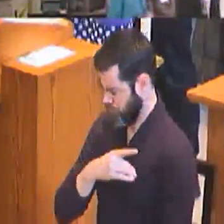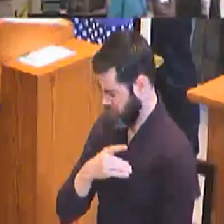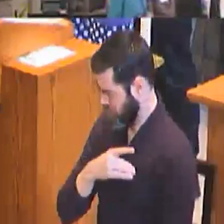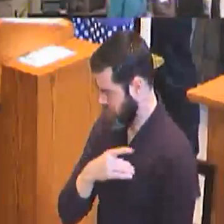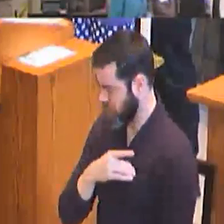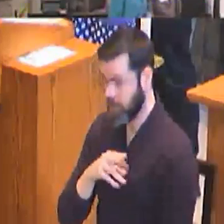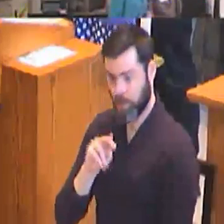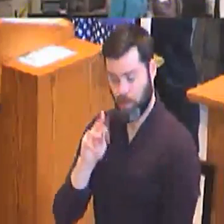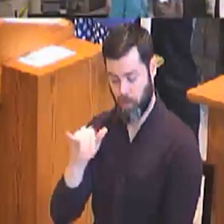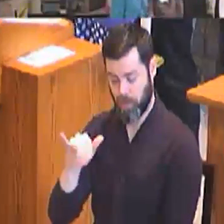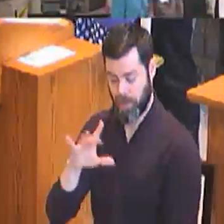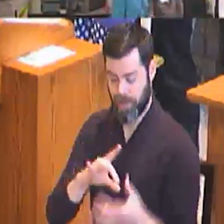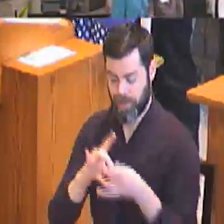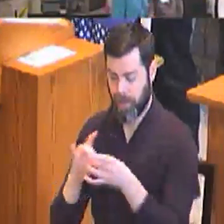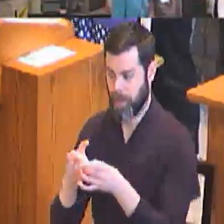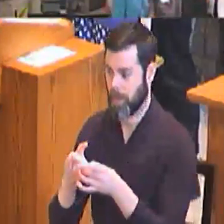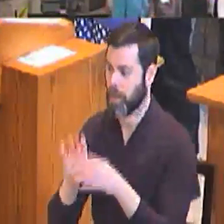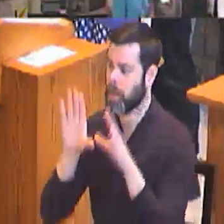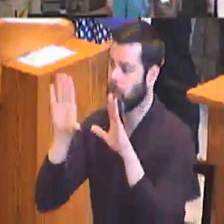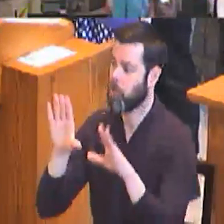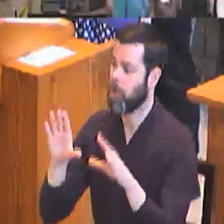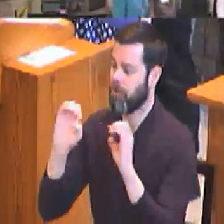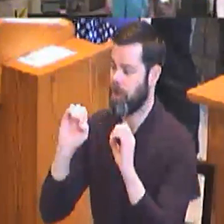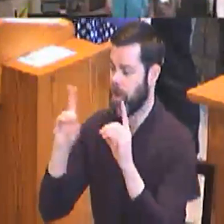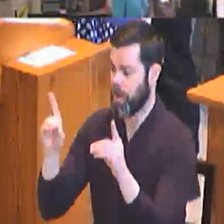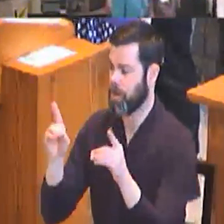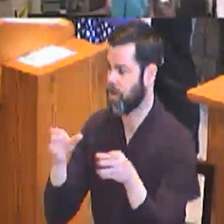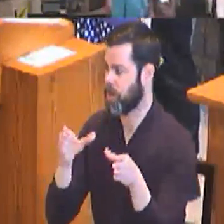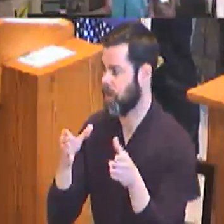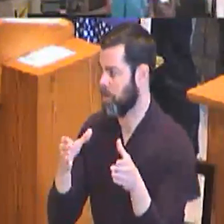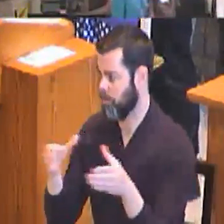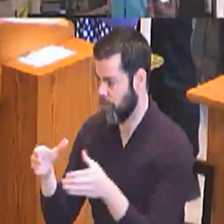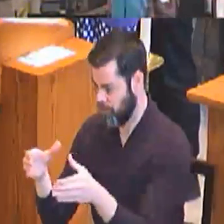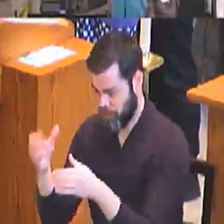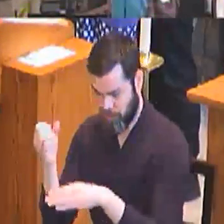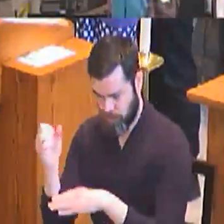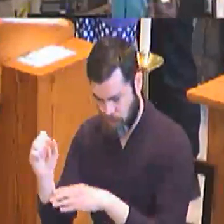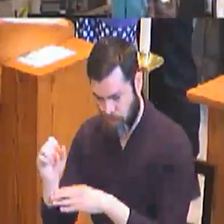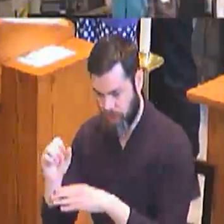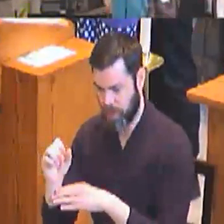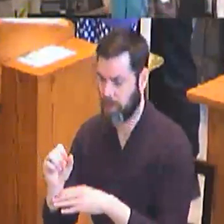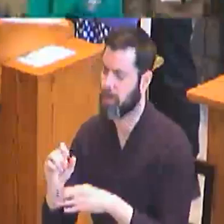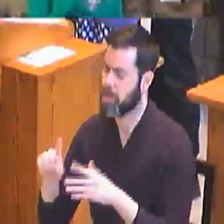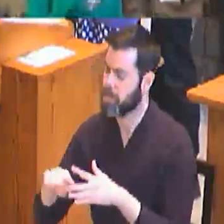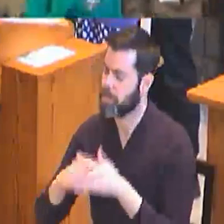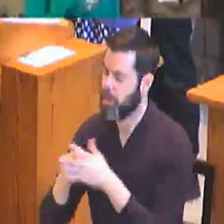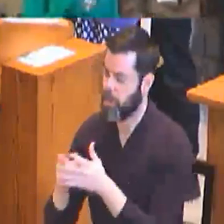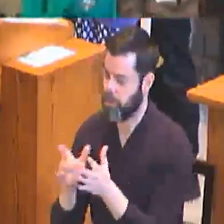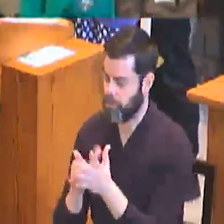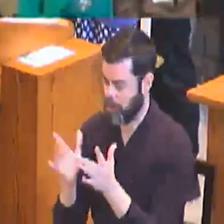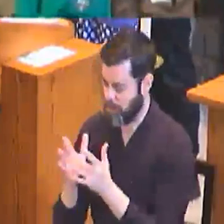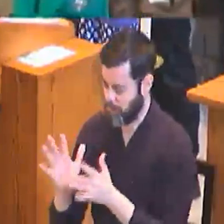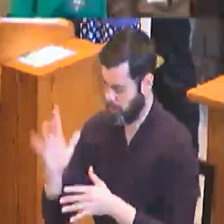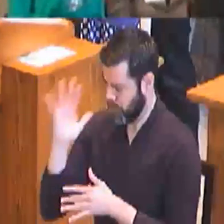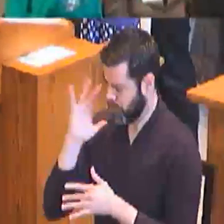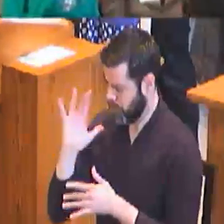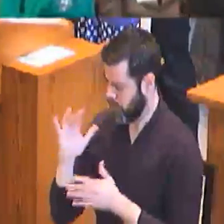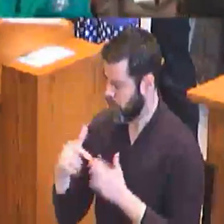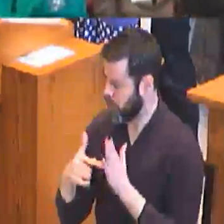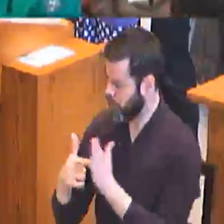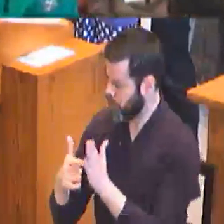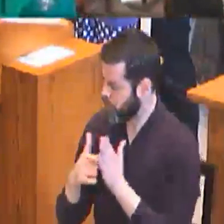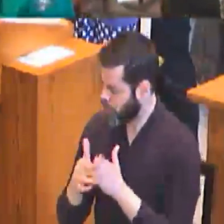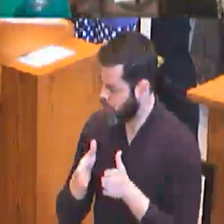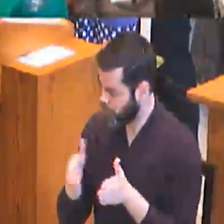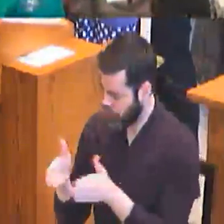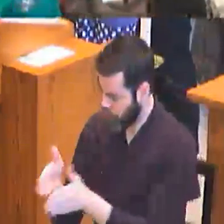in the great educational movement inaugurated by Jesus, our wayshower. Our objective is